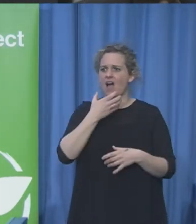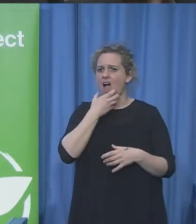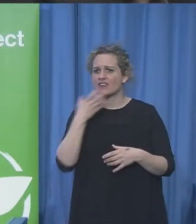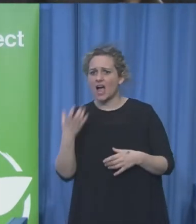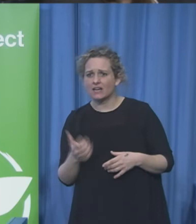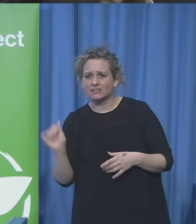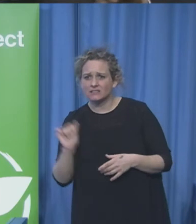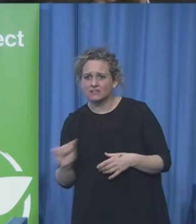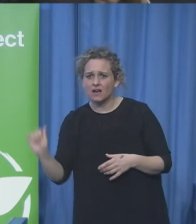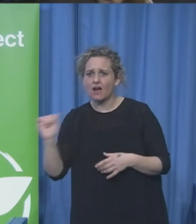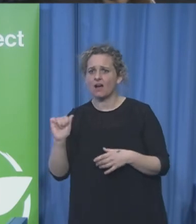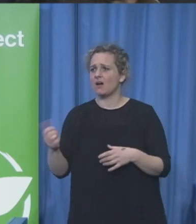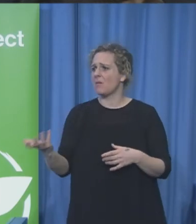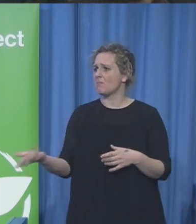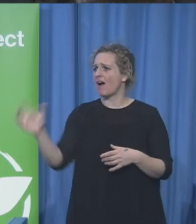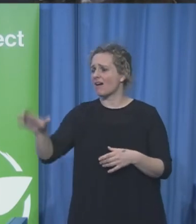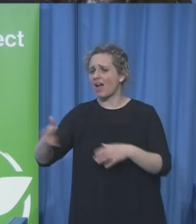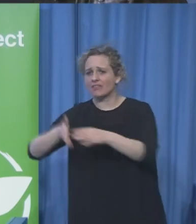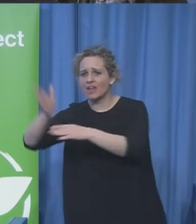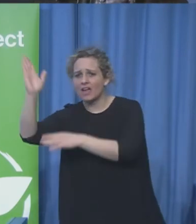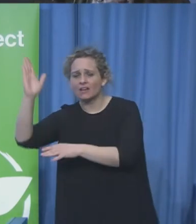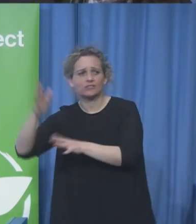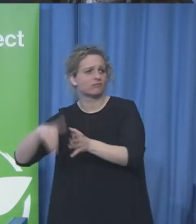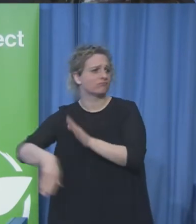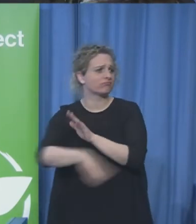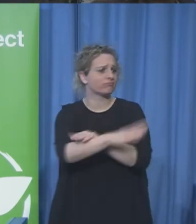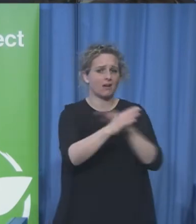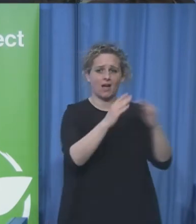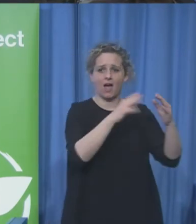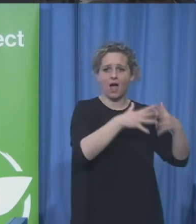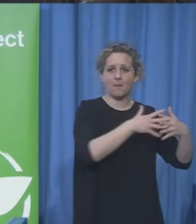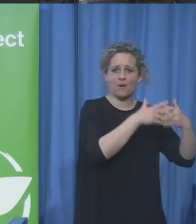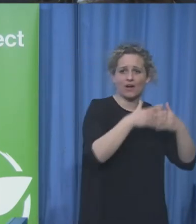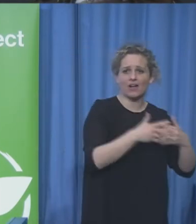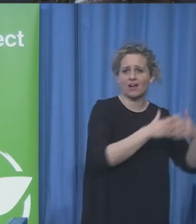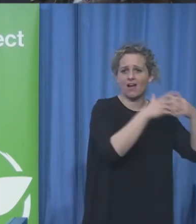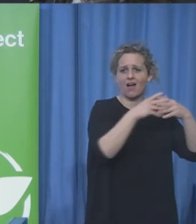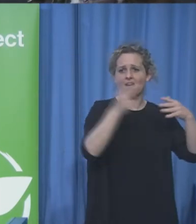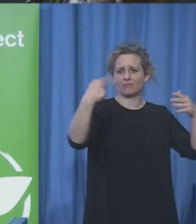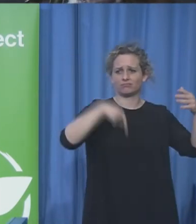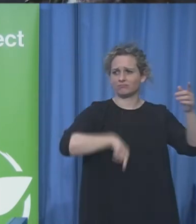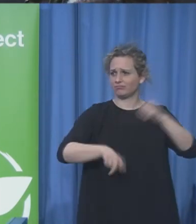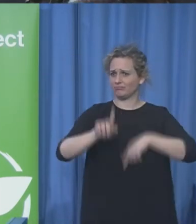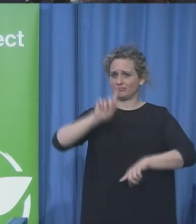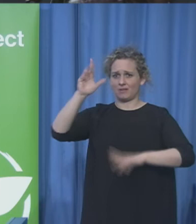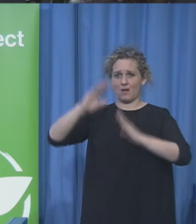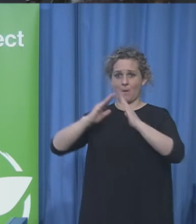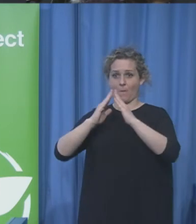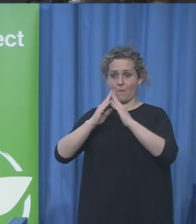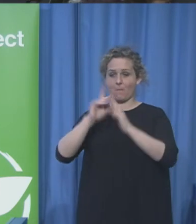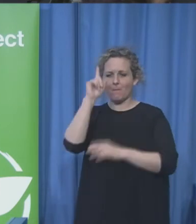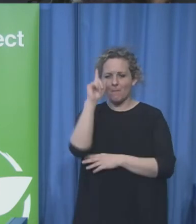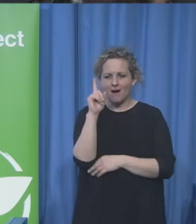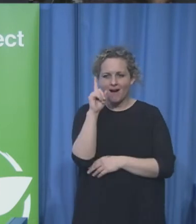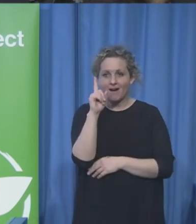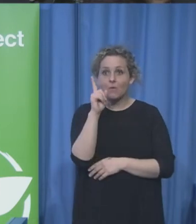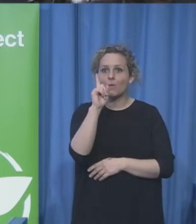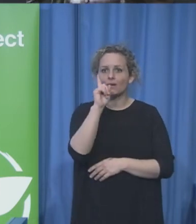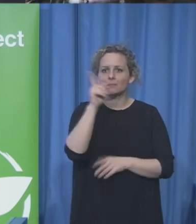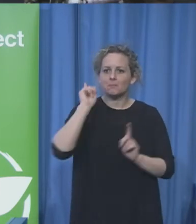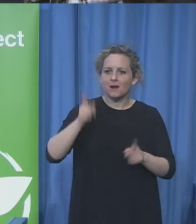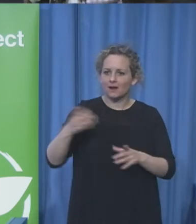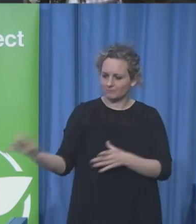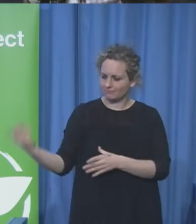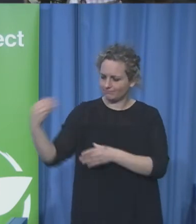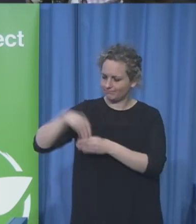US or in San Marino or in China. We must take home with us all what